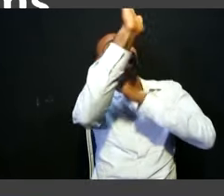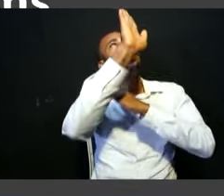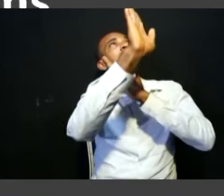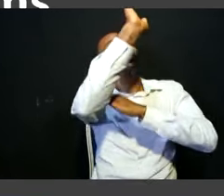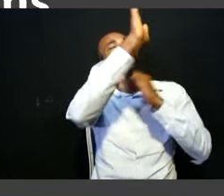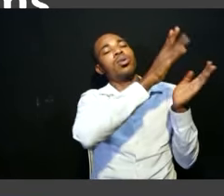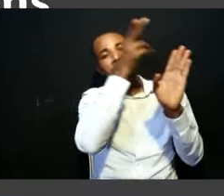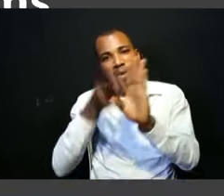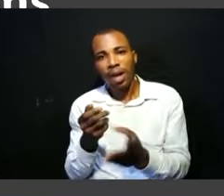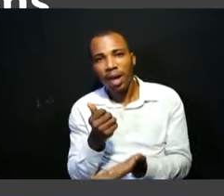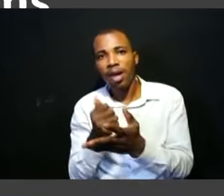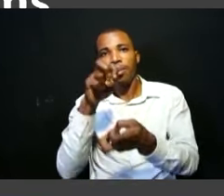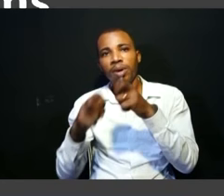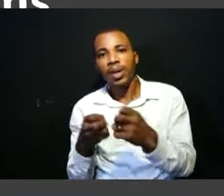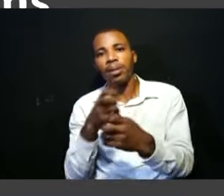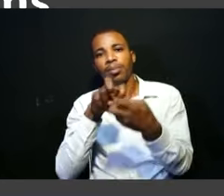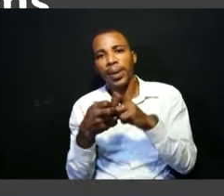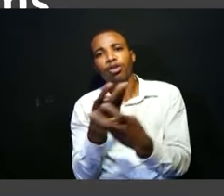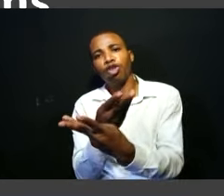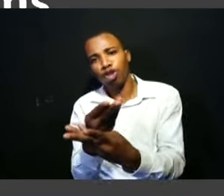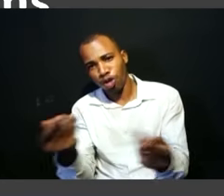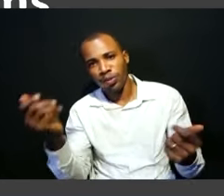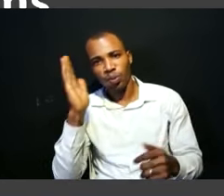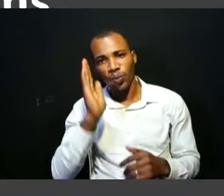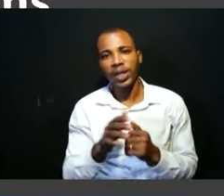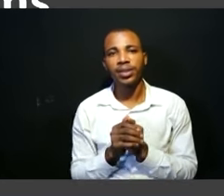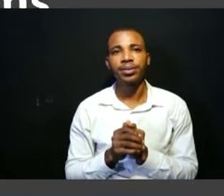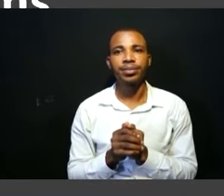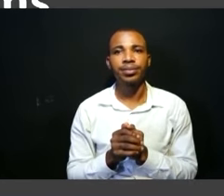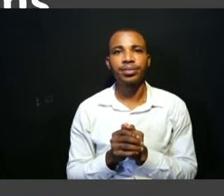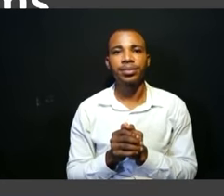problems. Why are you here